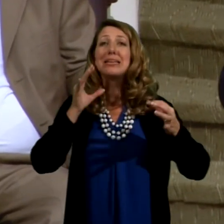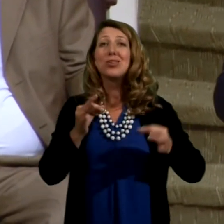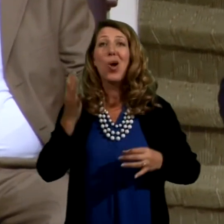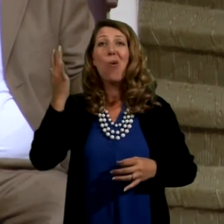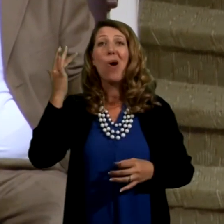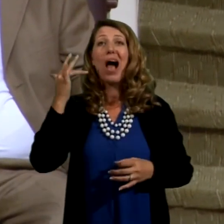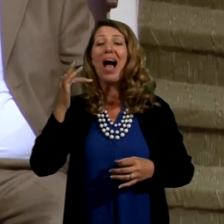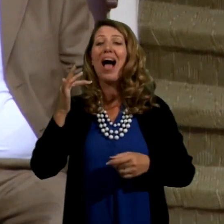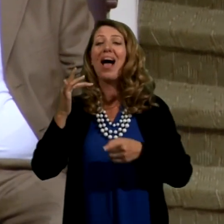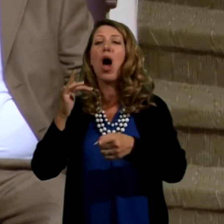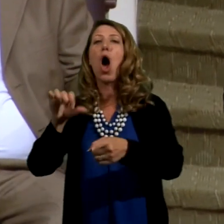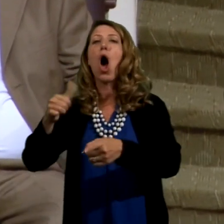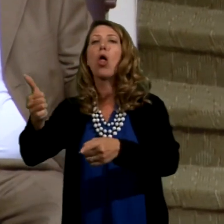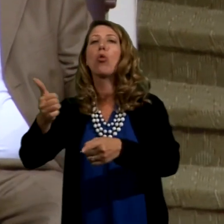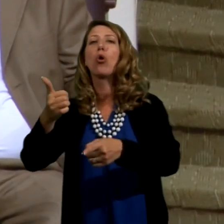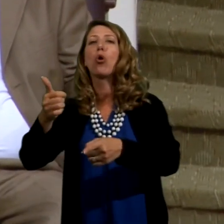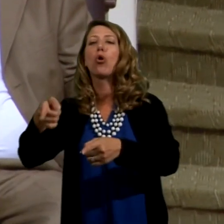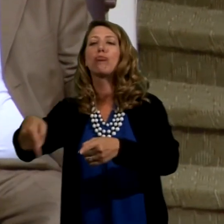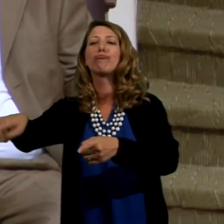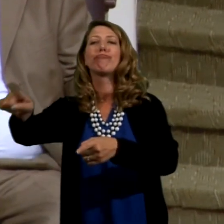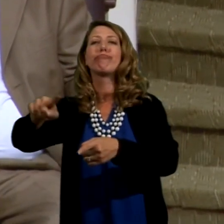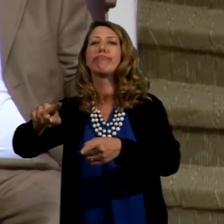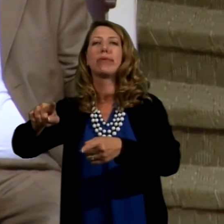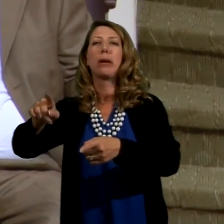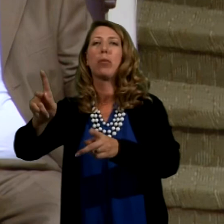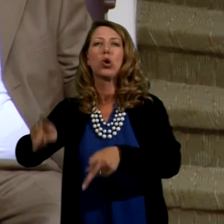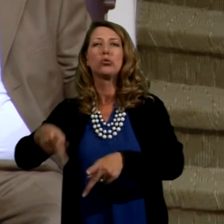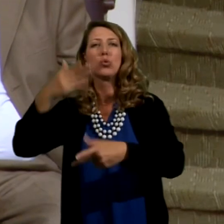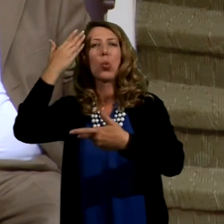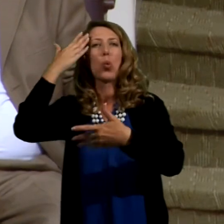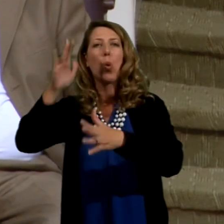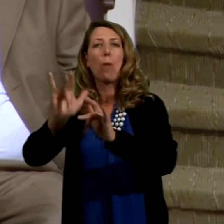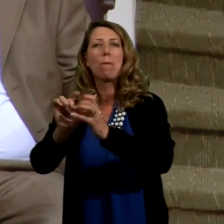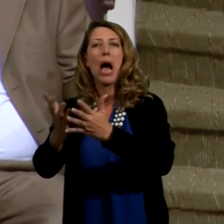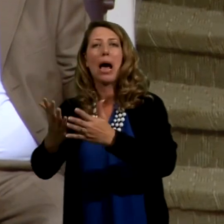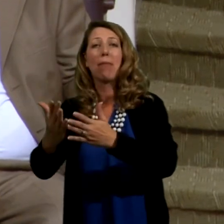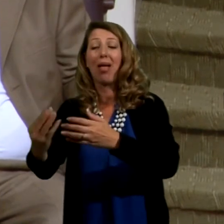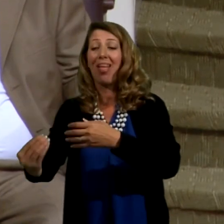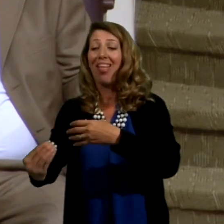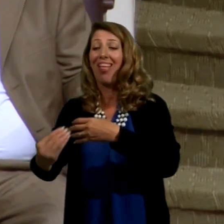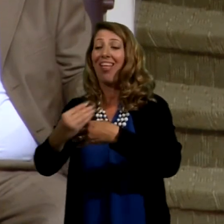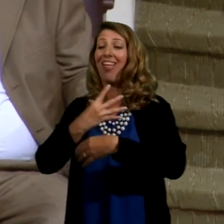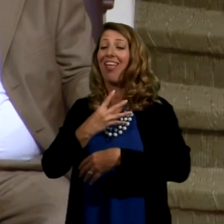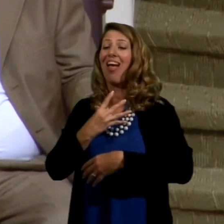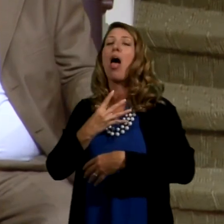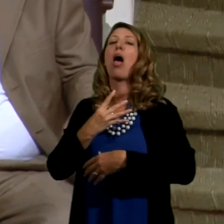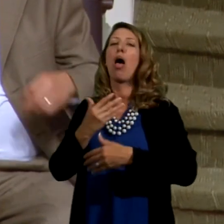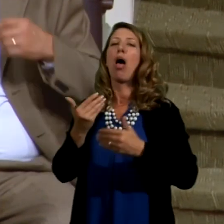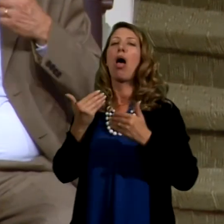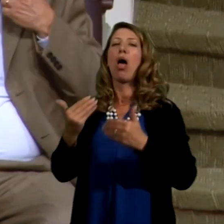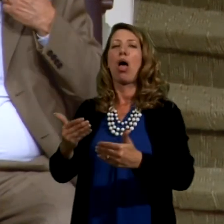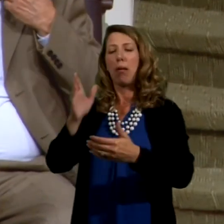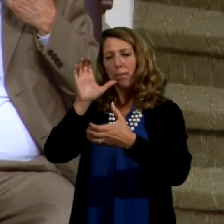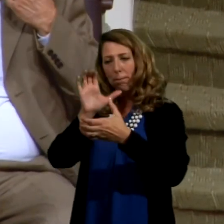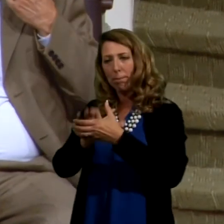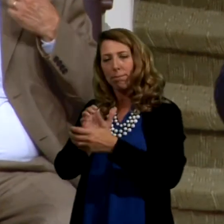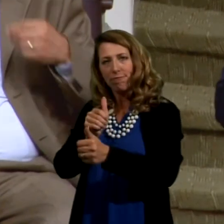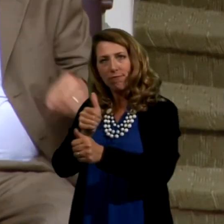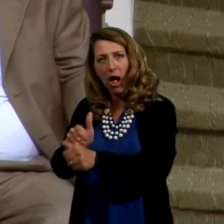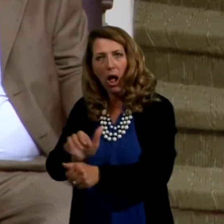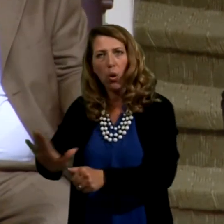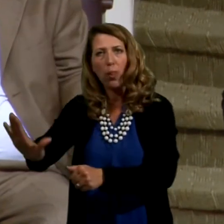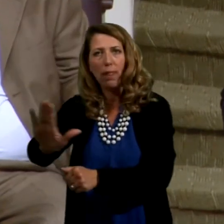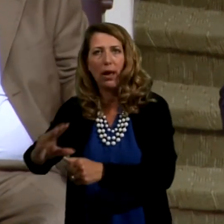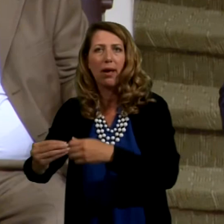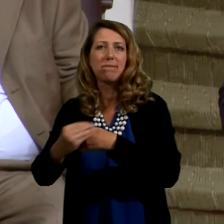of somebody that was not familiar with the Scriptures and was not familiar with the God of the Spirit Scriptures, and Paul